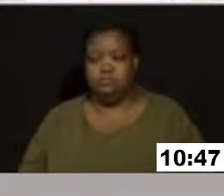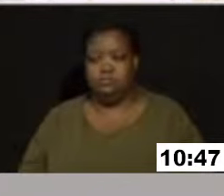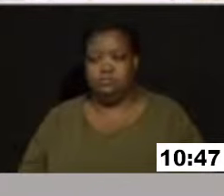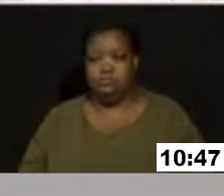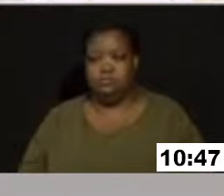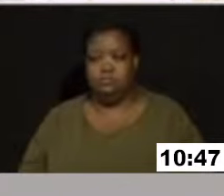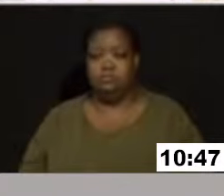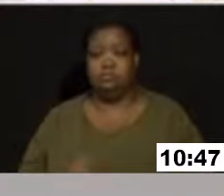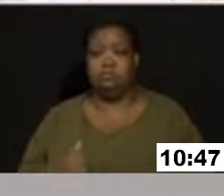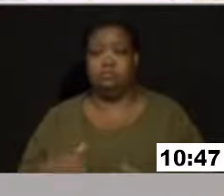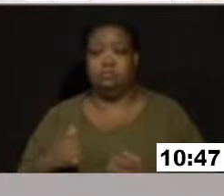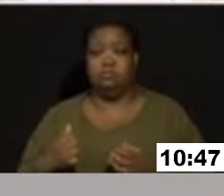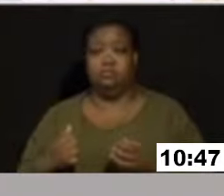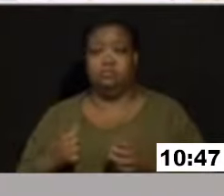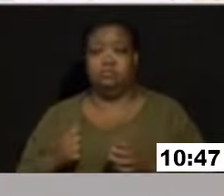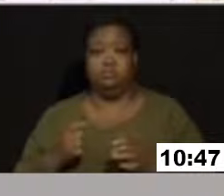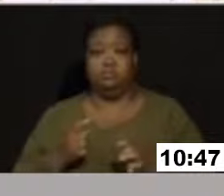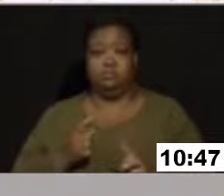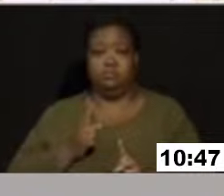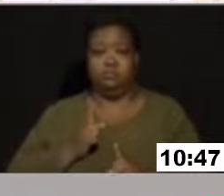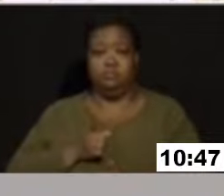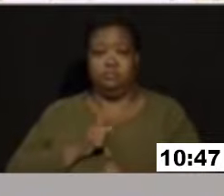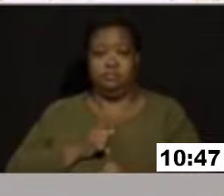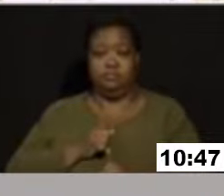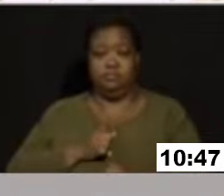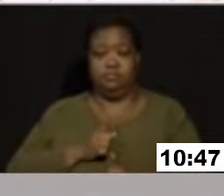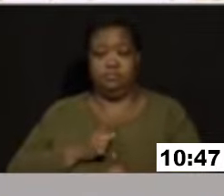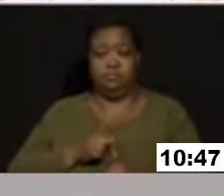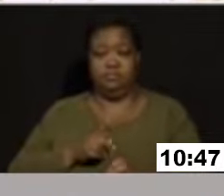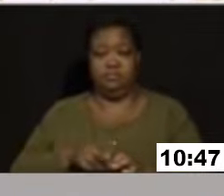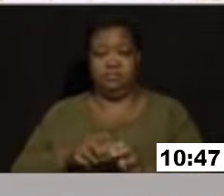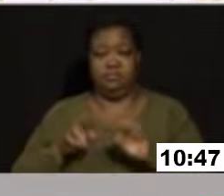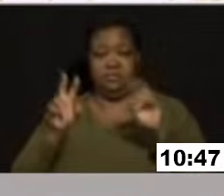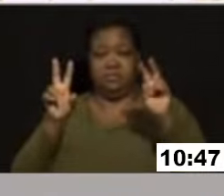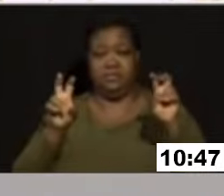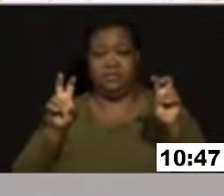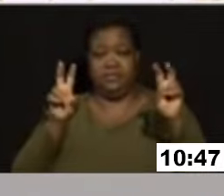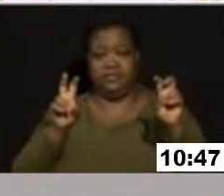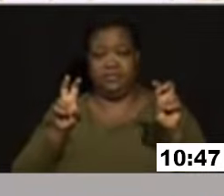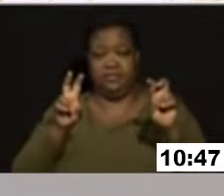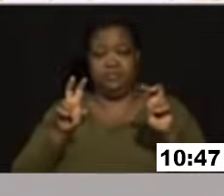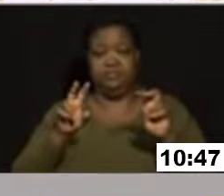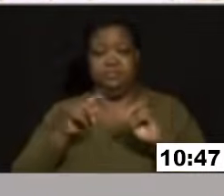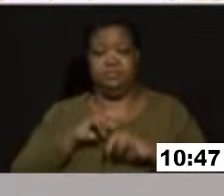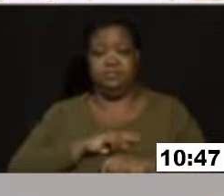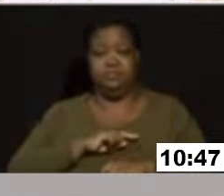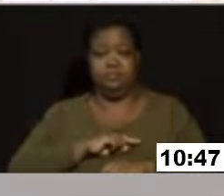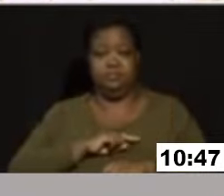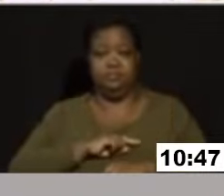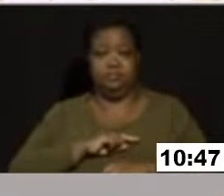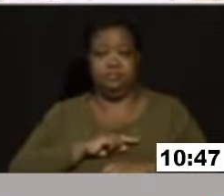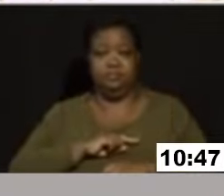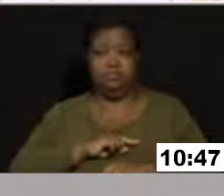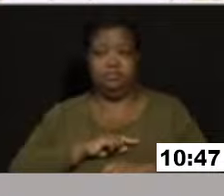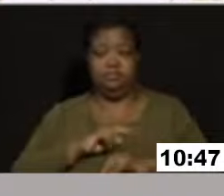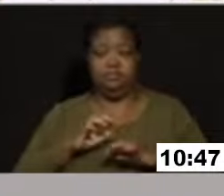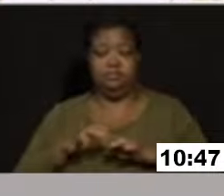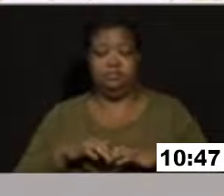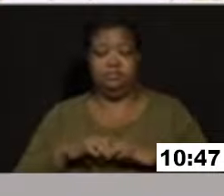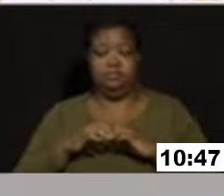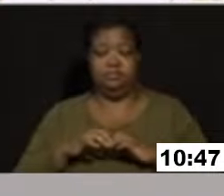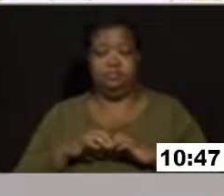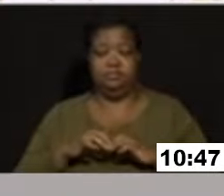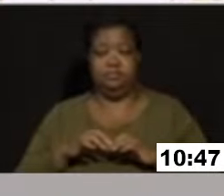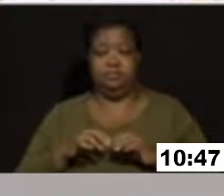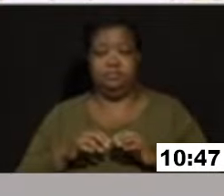I issued a directive in this matter on the basis that it was made under